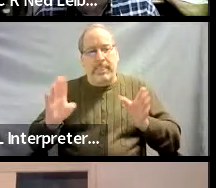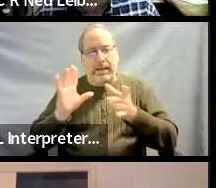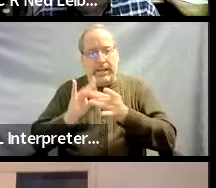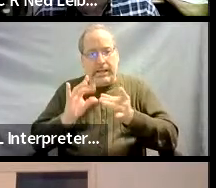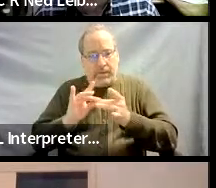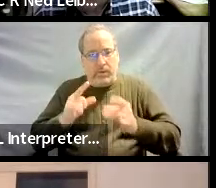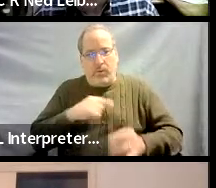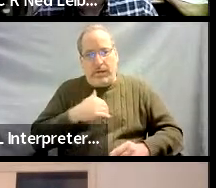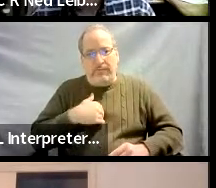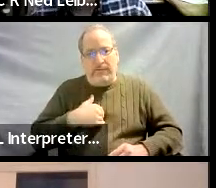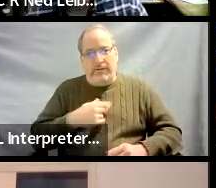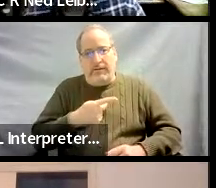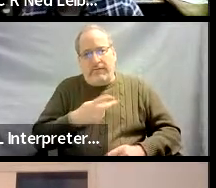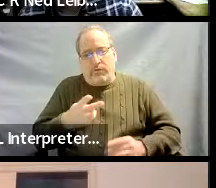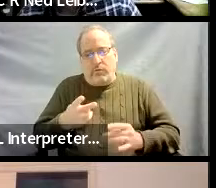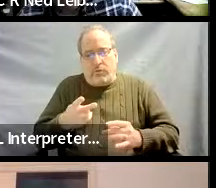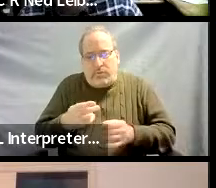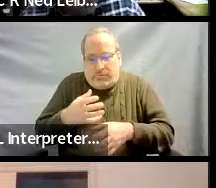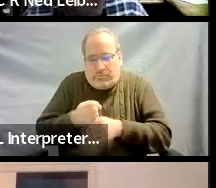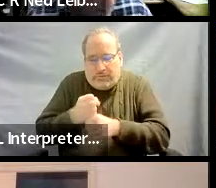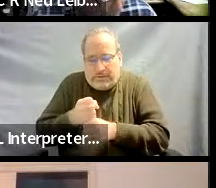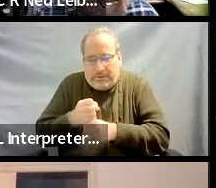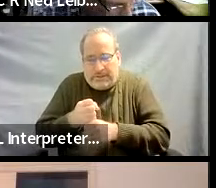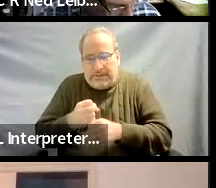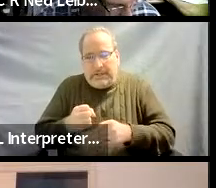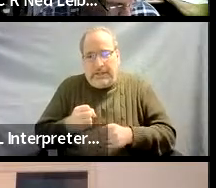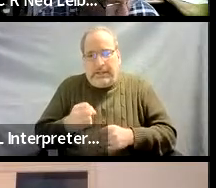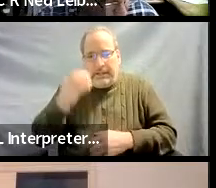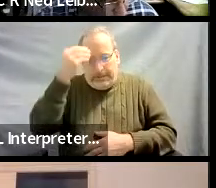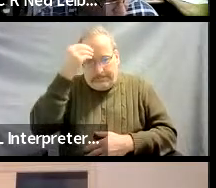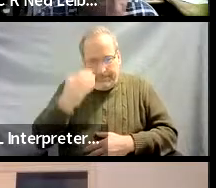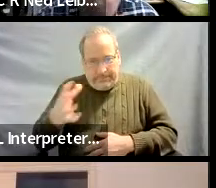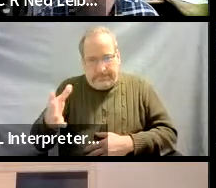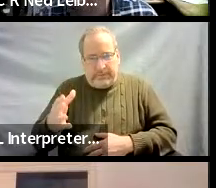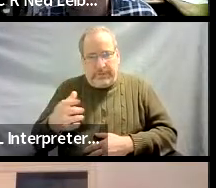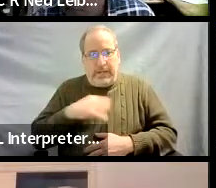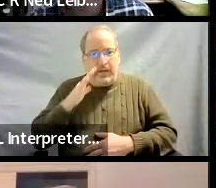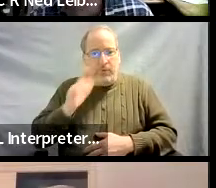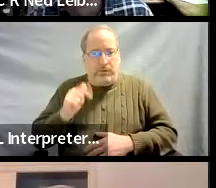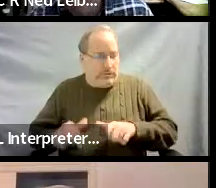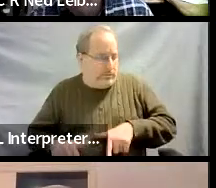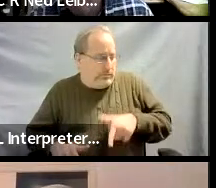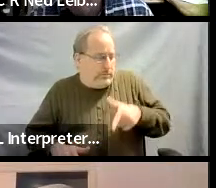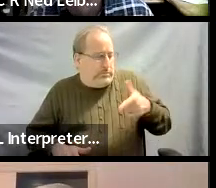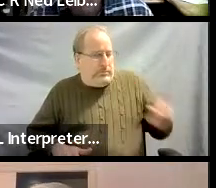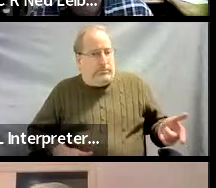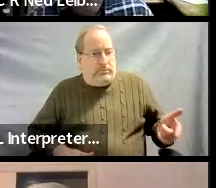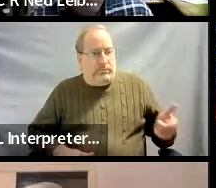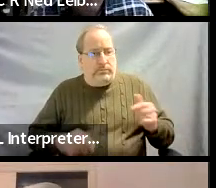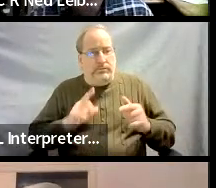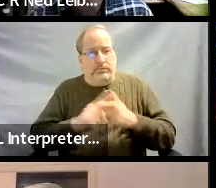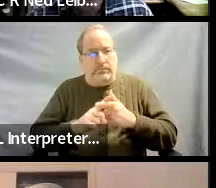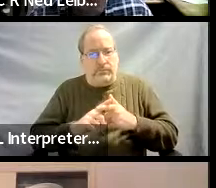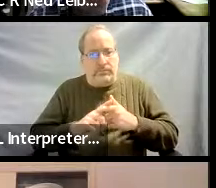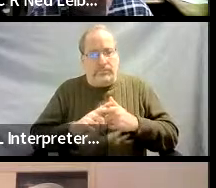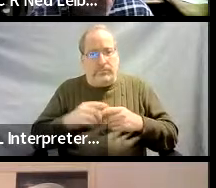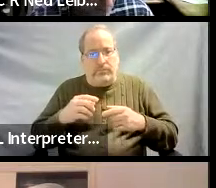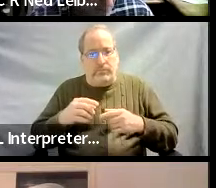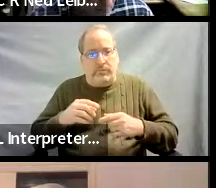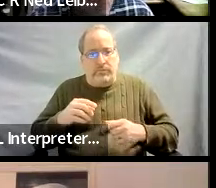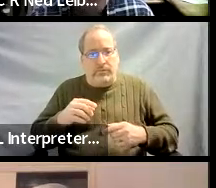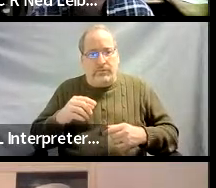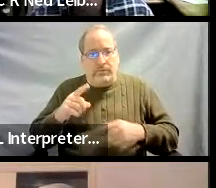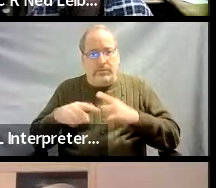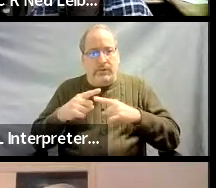have a couple really brief updates from a few of the subcommittees. So I'm going to pass it over to Clifton for a brief update on the